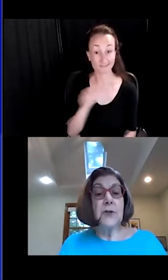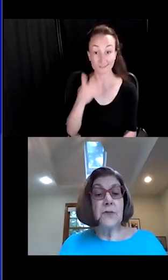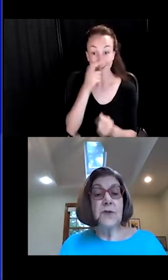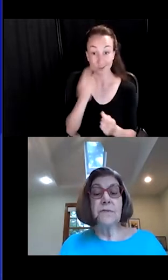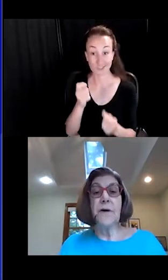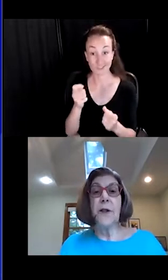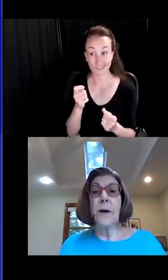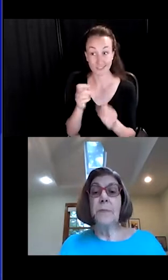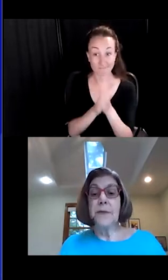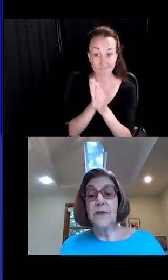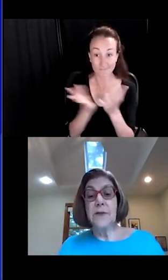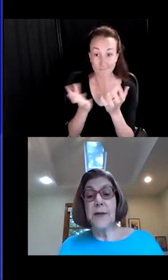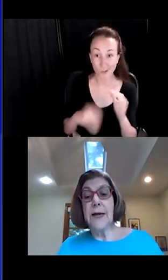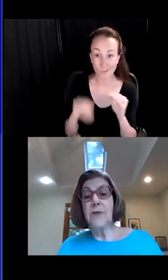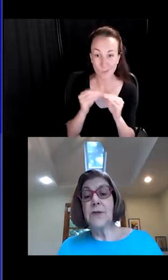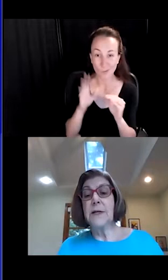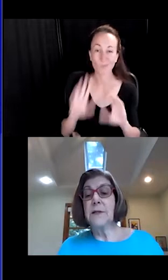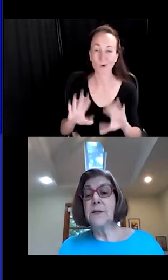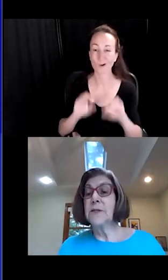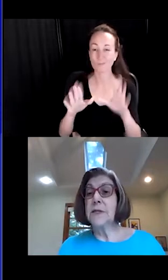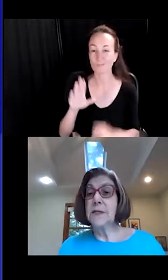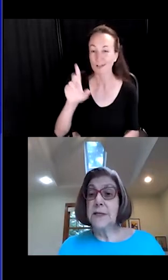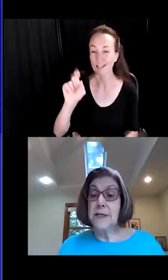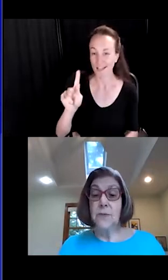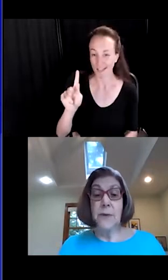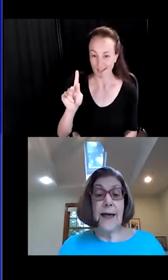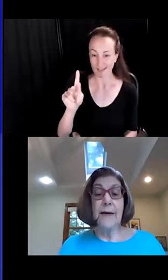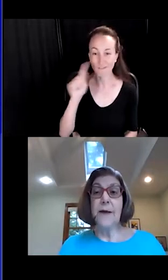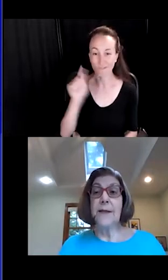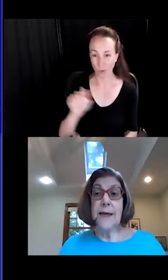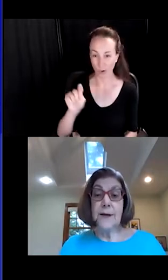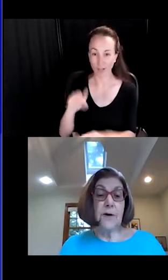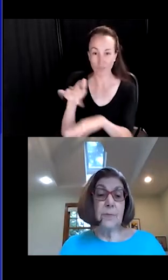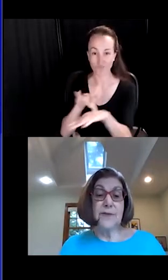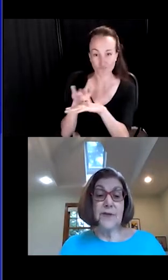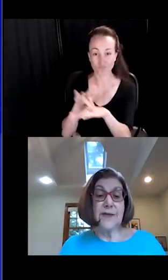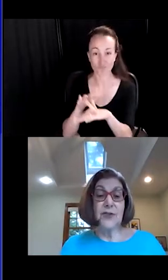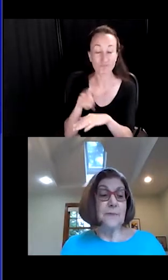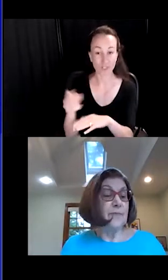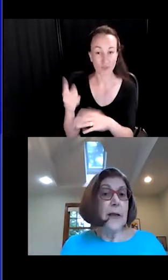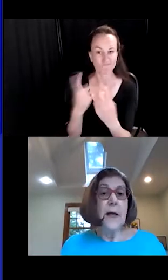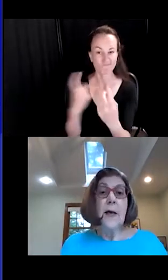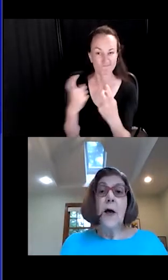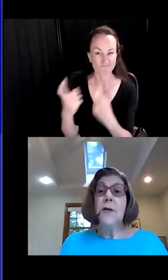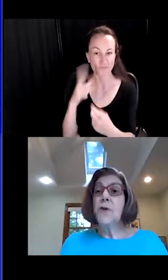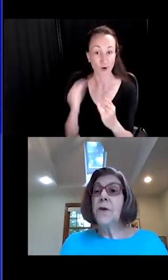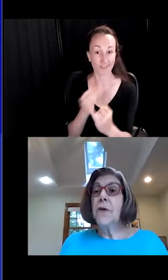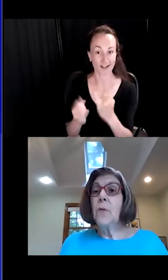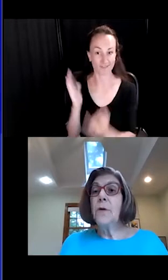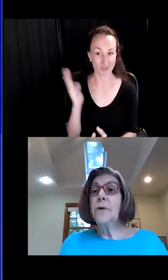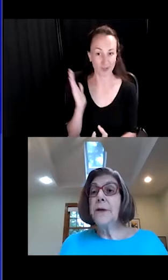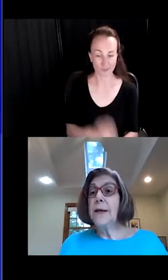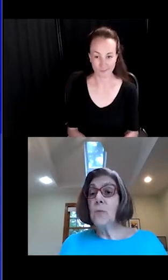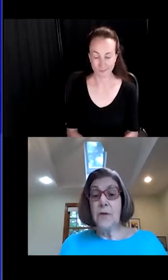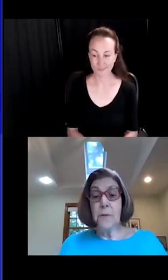to use to follow up on this and any other technical assistance needs you might have at the end of our presentation. So we thought